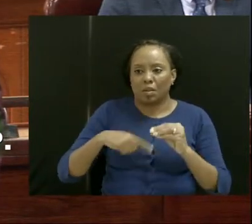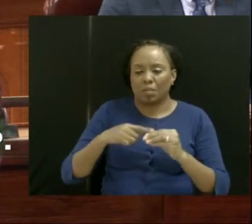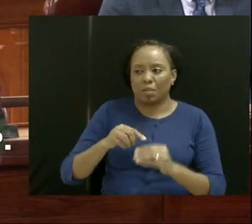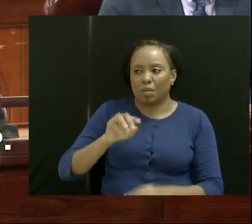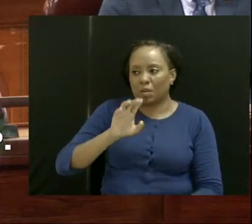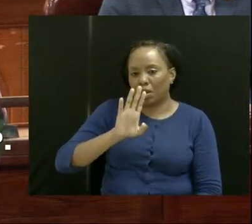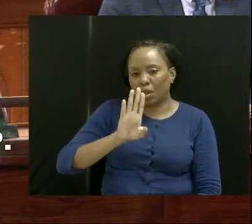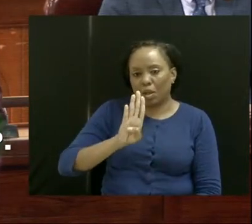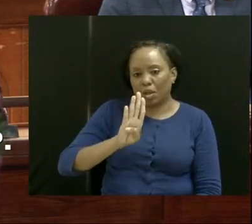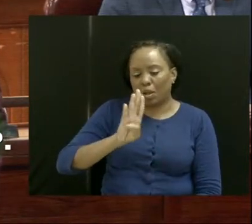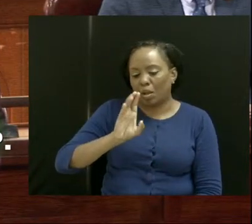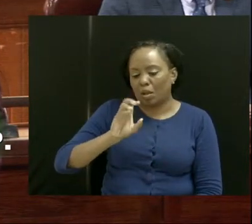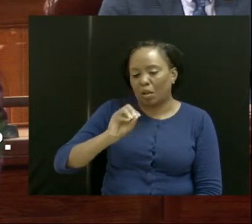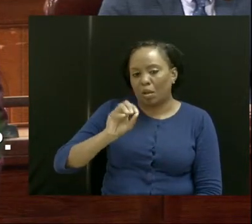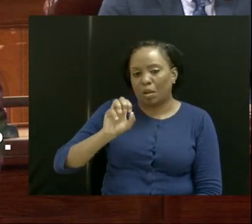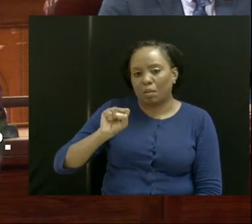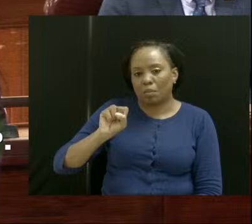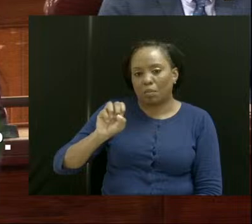BOSS